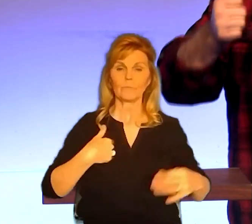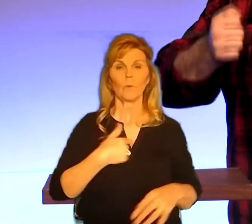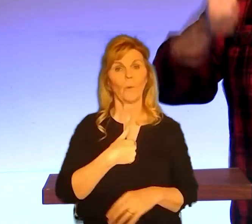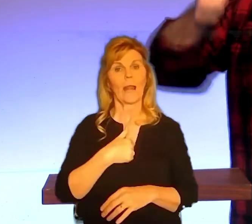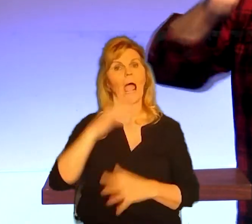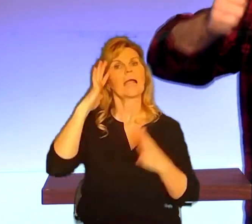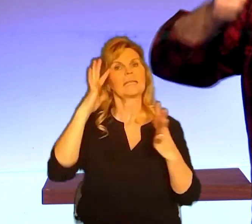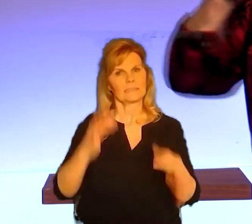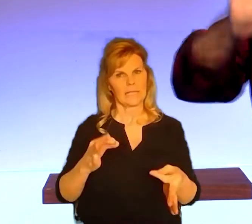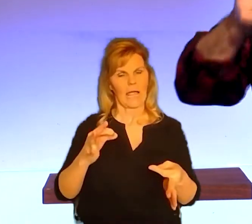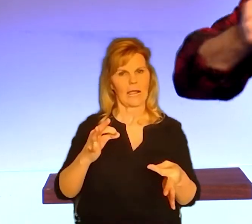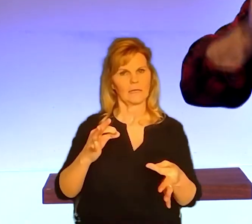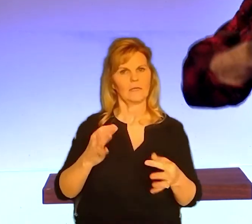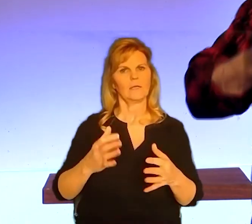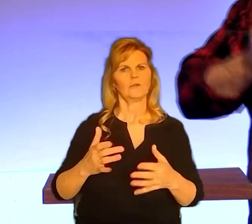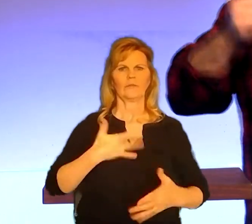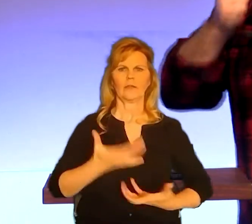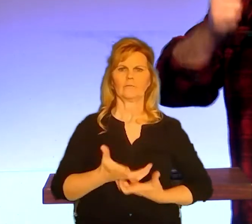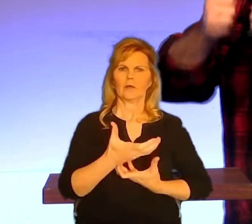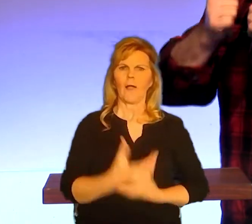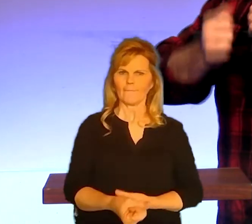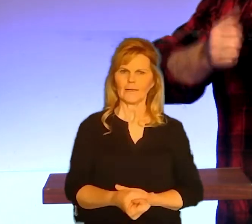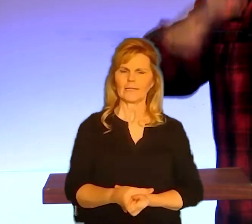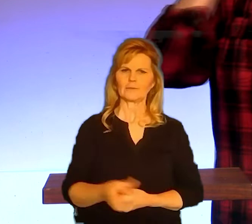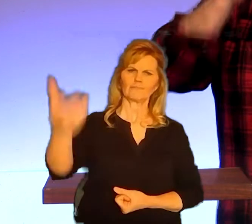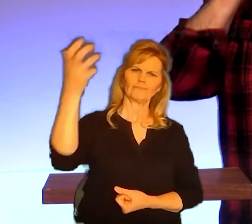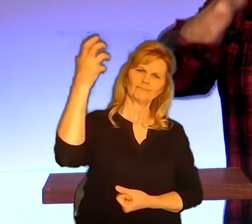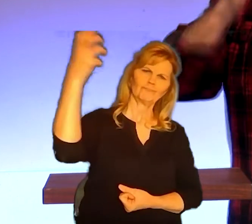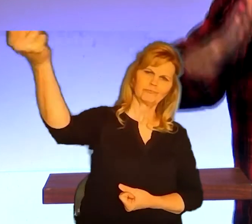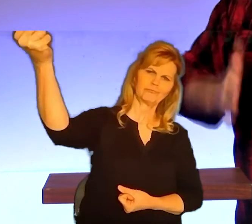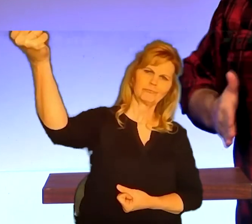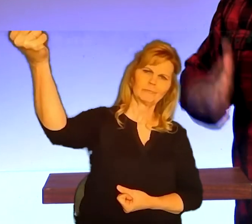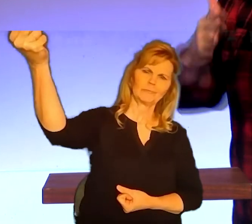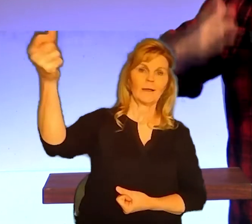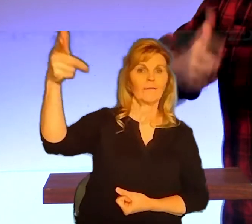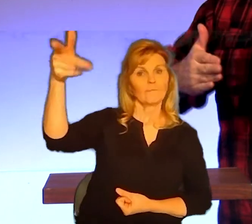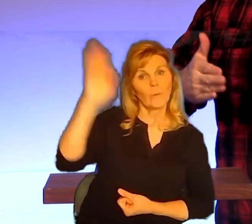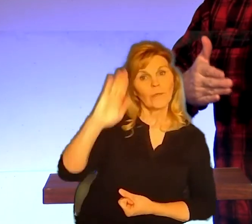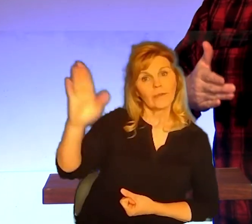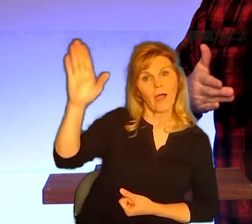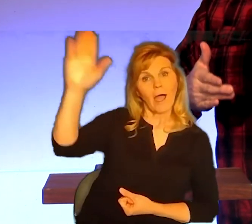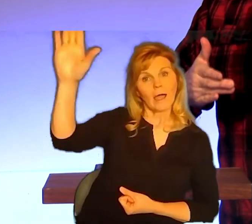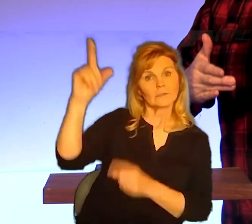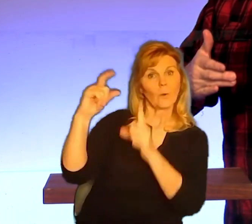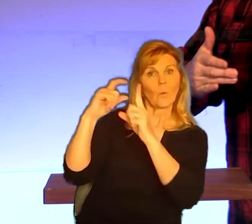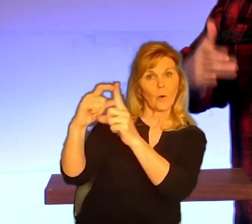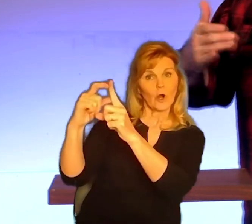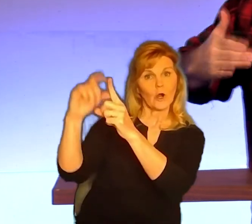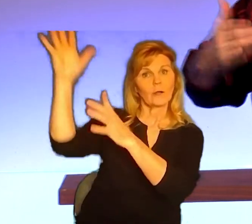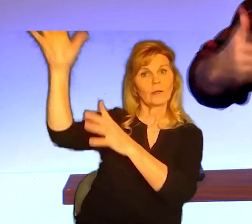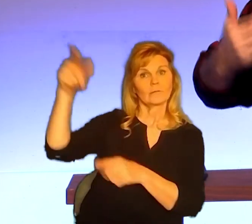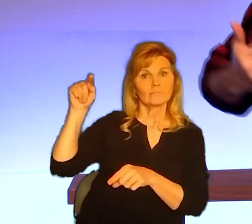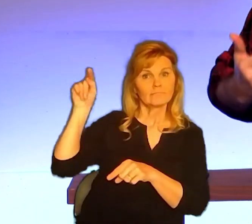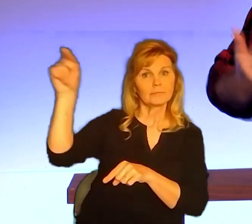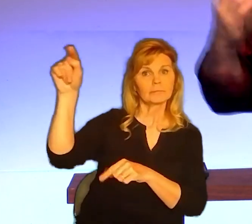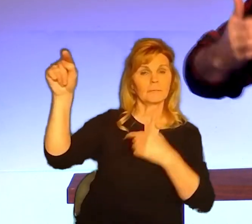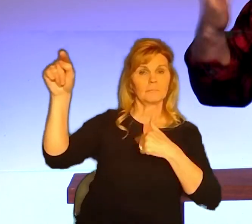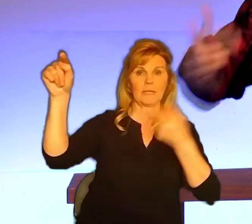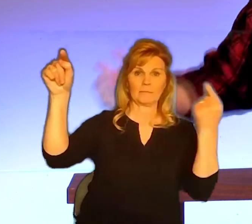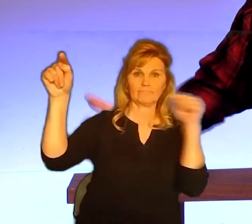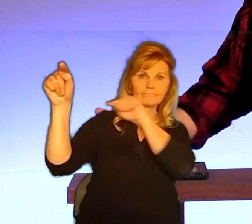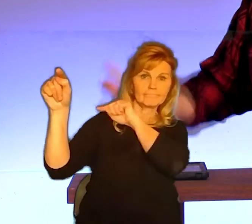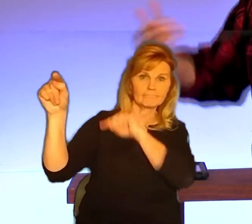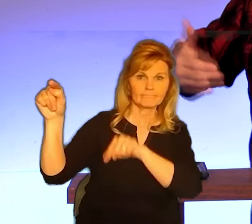choose to operate in a confidence that comes from aligning myself with God's word, it says that I'm